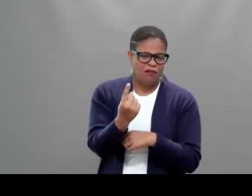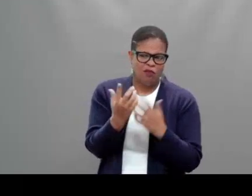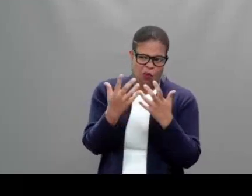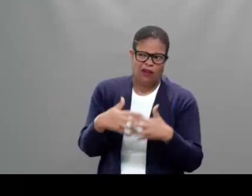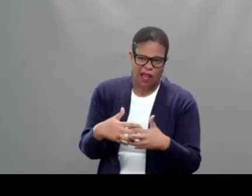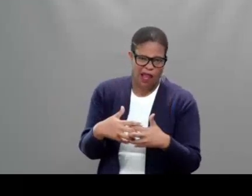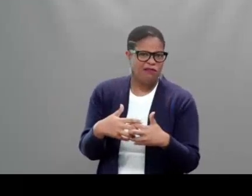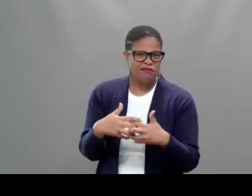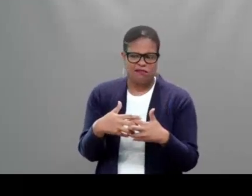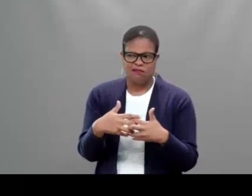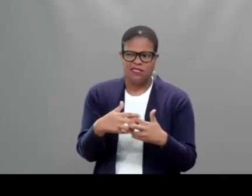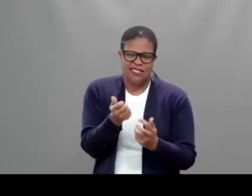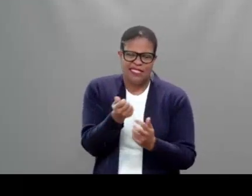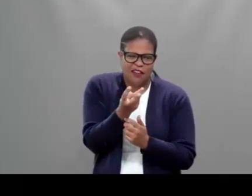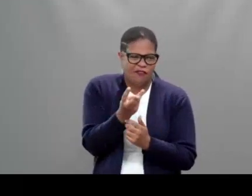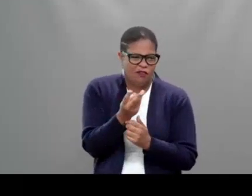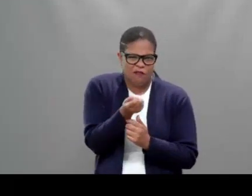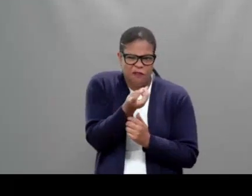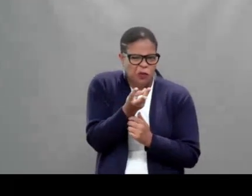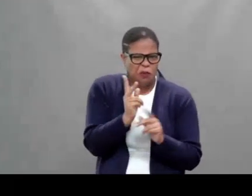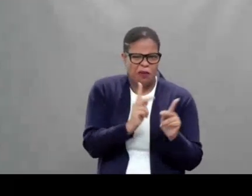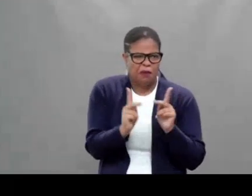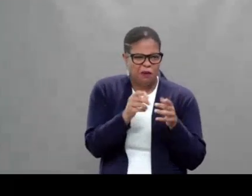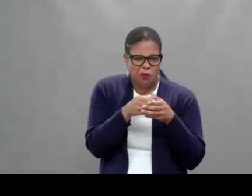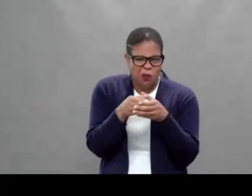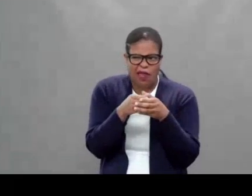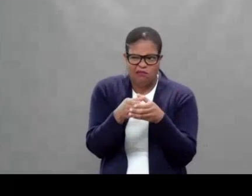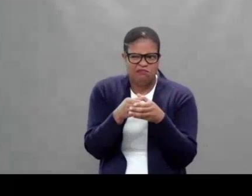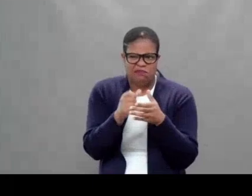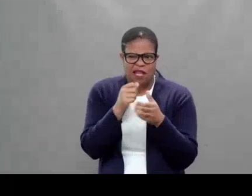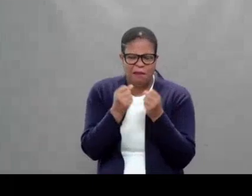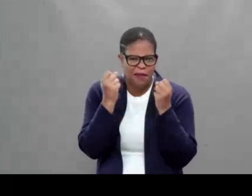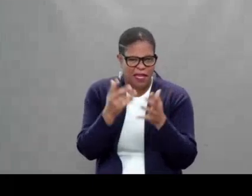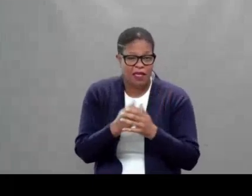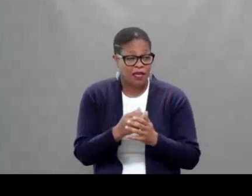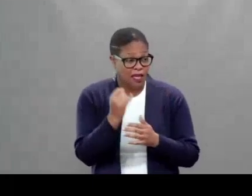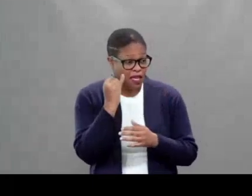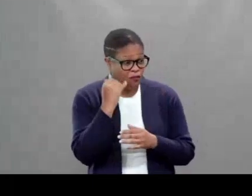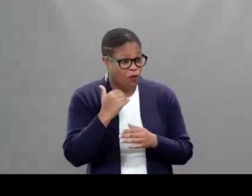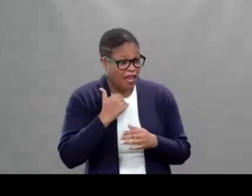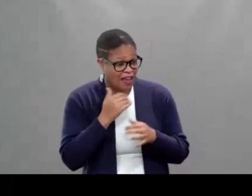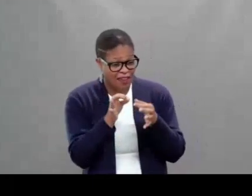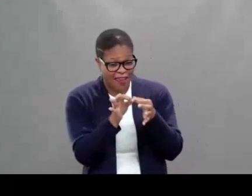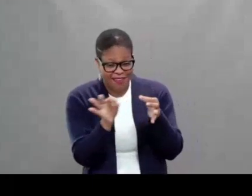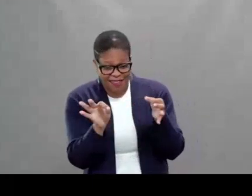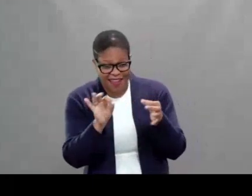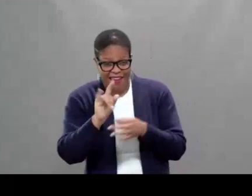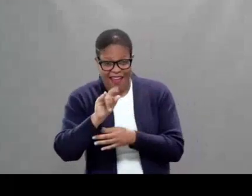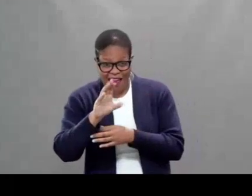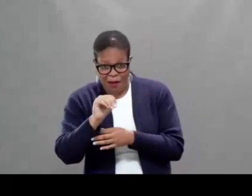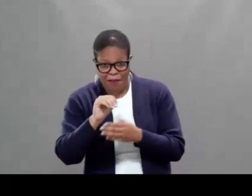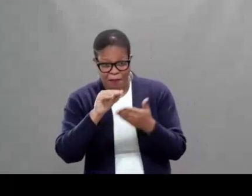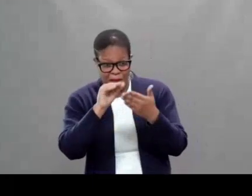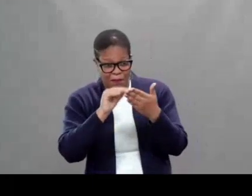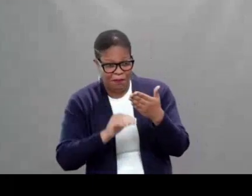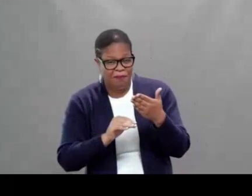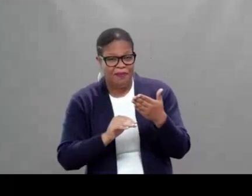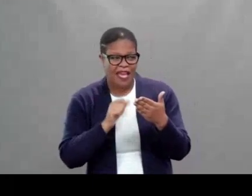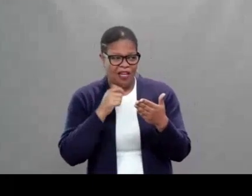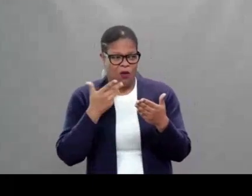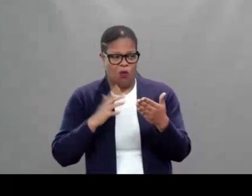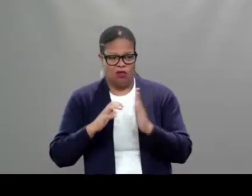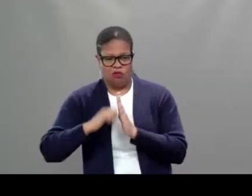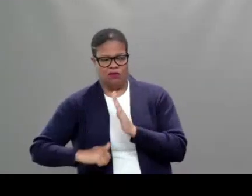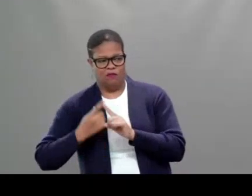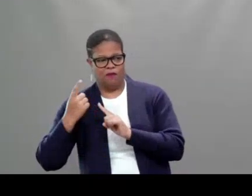out to where only several of us went every time. If we have a line item, and I don't take anything away from the